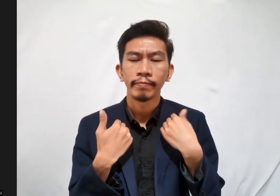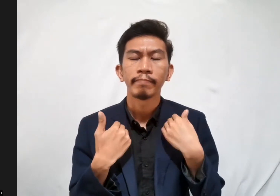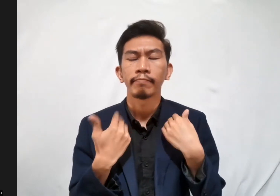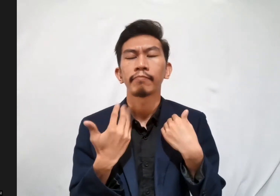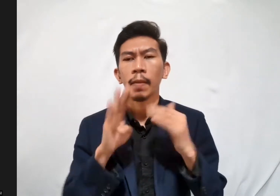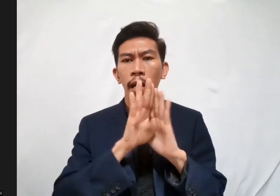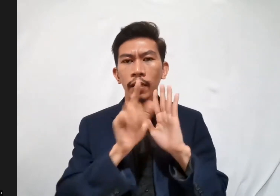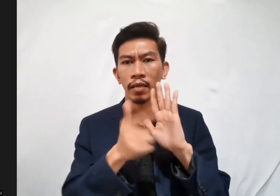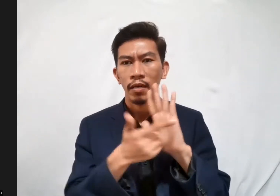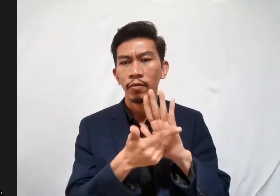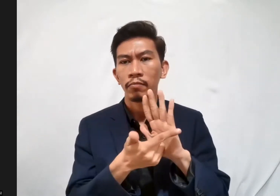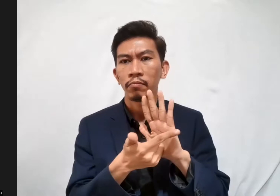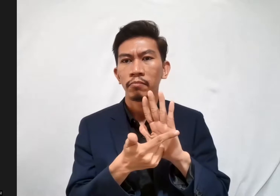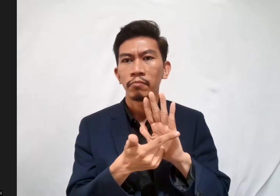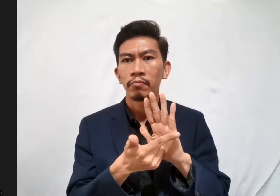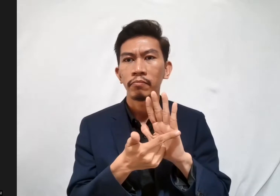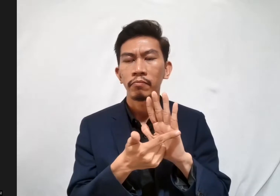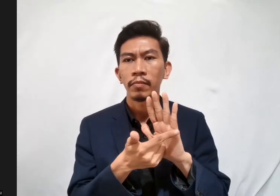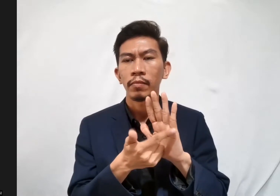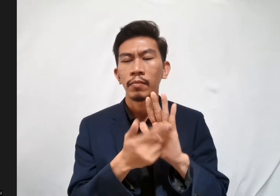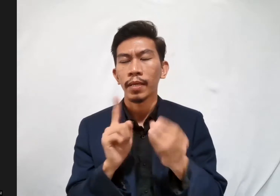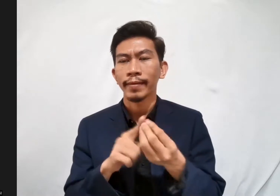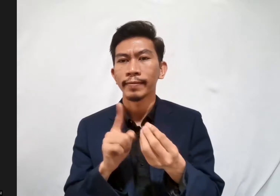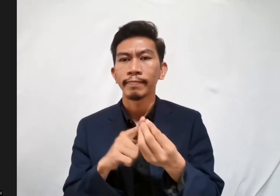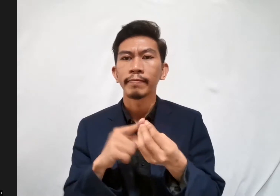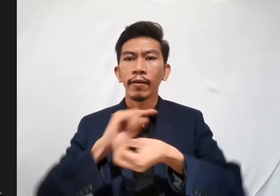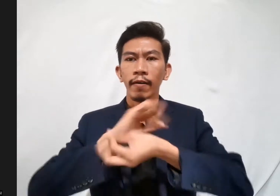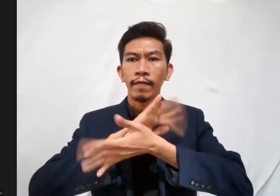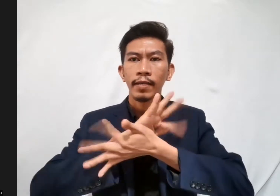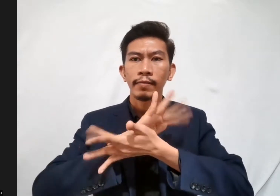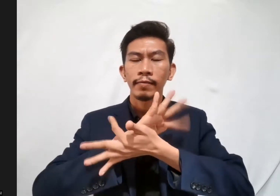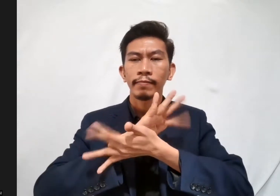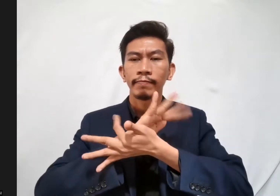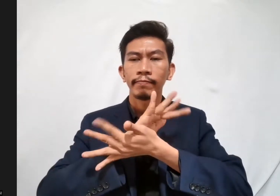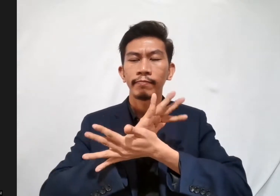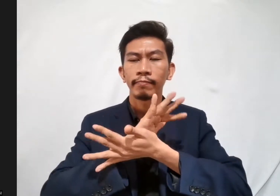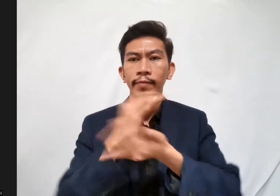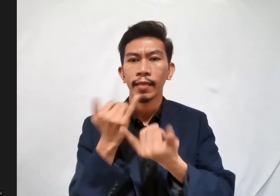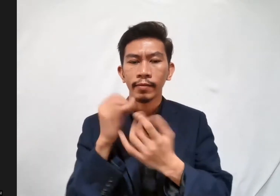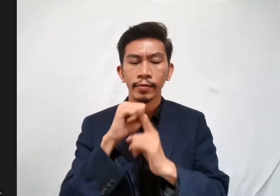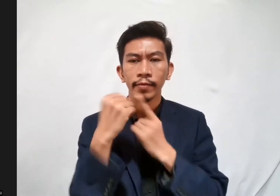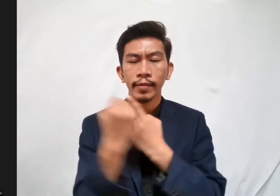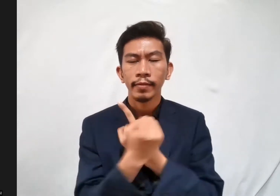context vis-a-vis the COVID-19 pandemic now that we're now experiencing?